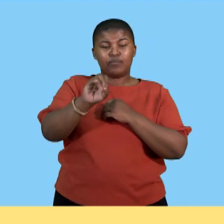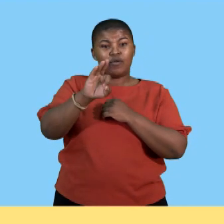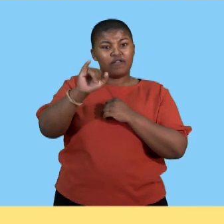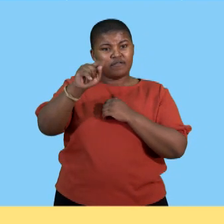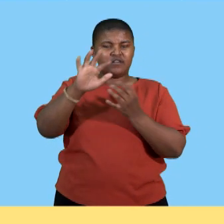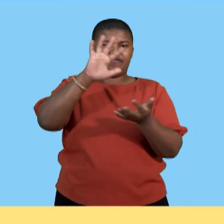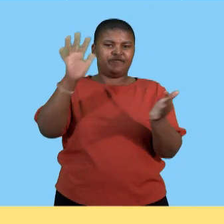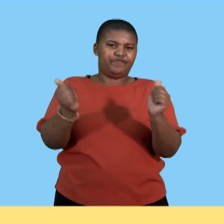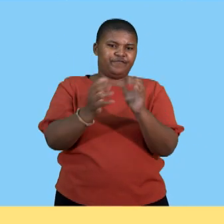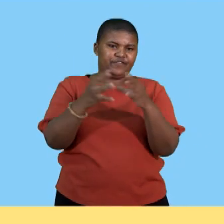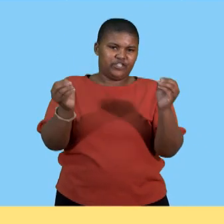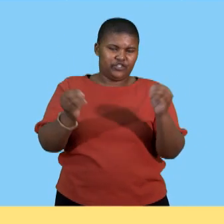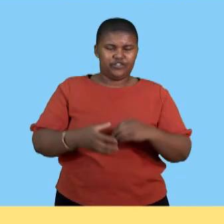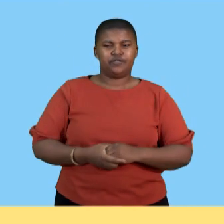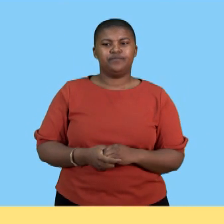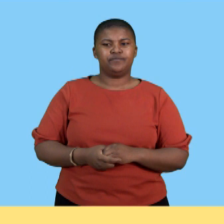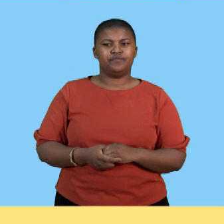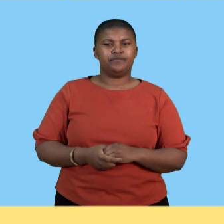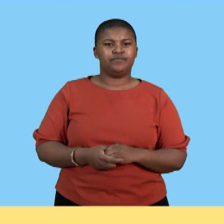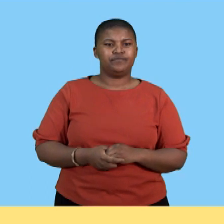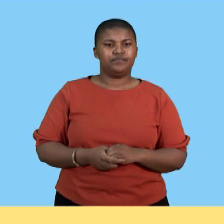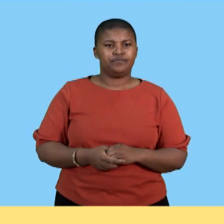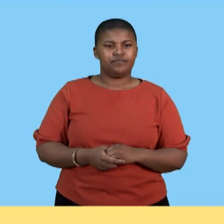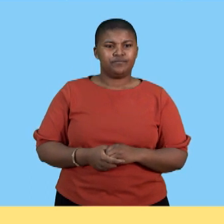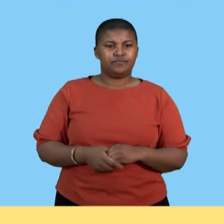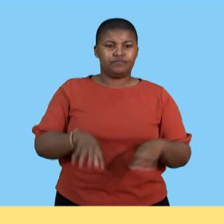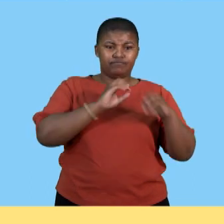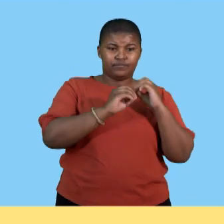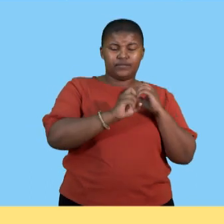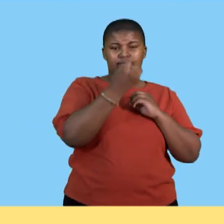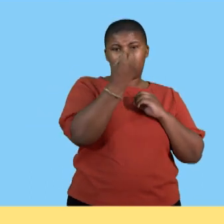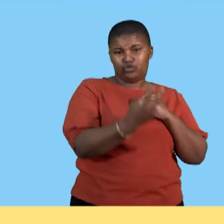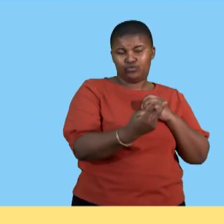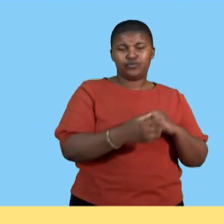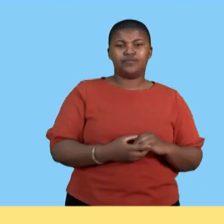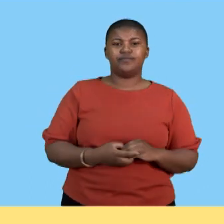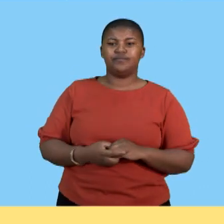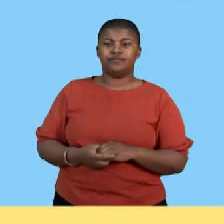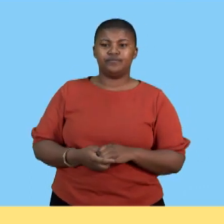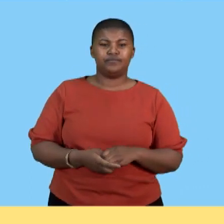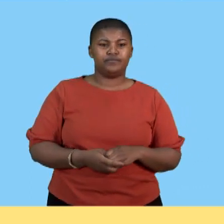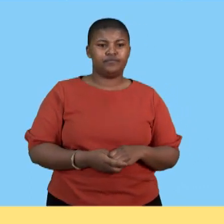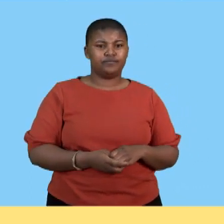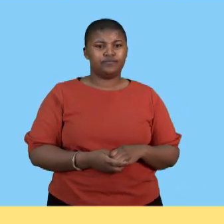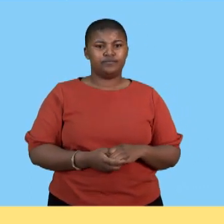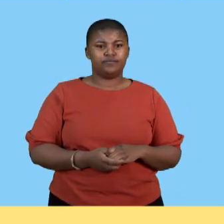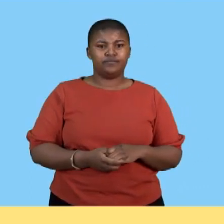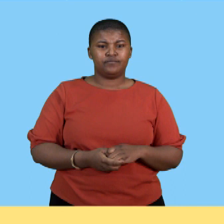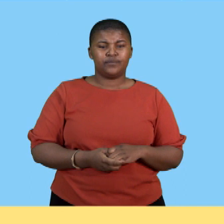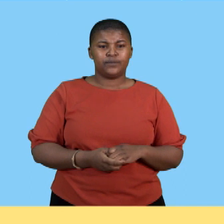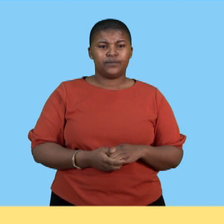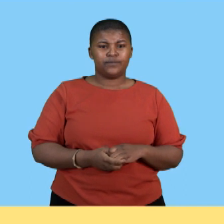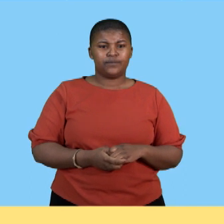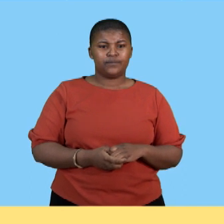income is complete. Let's come now to adjustment number 2. Adjustment number